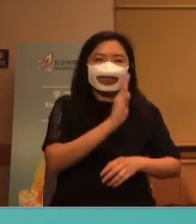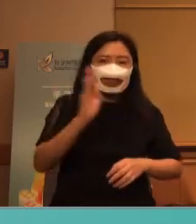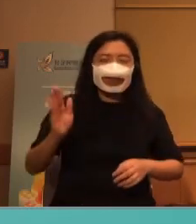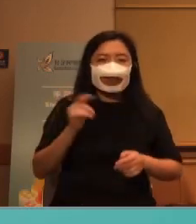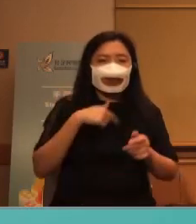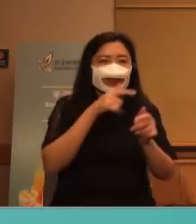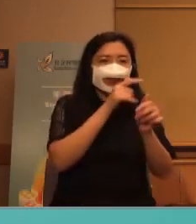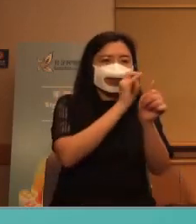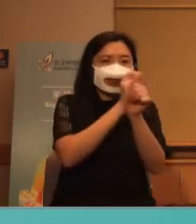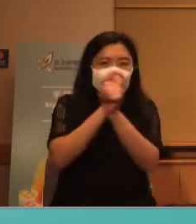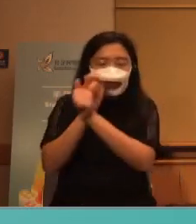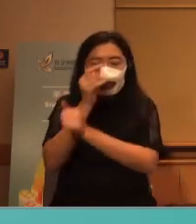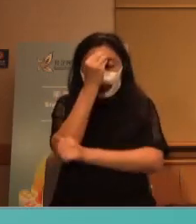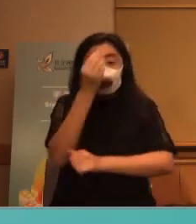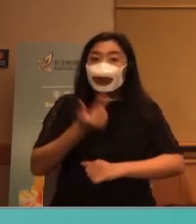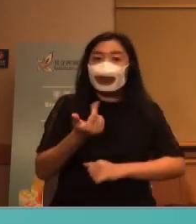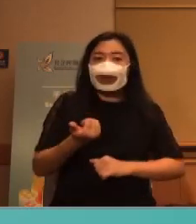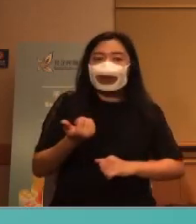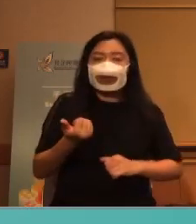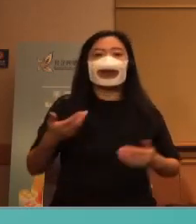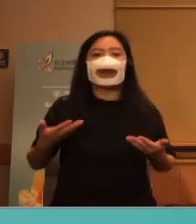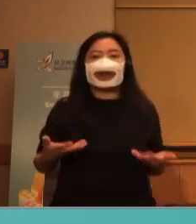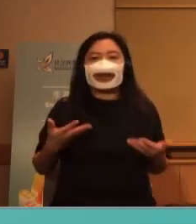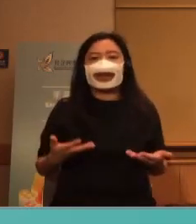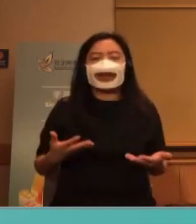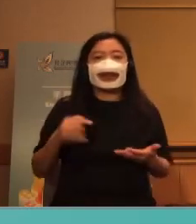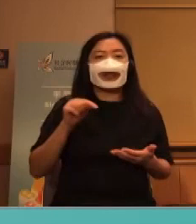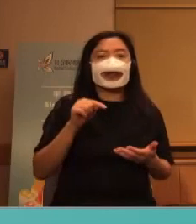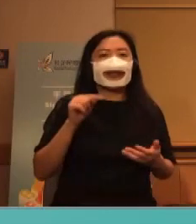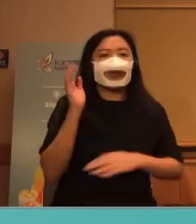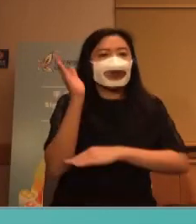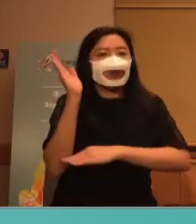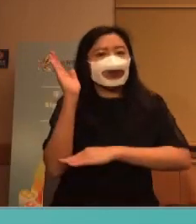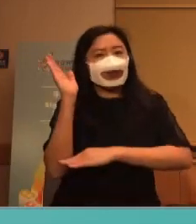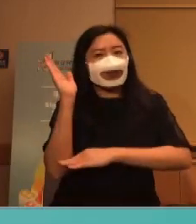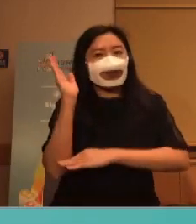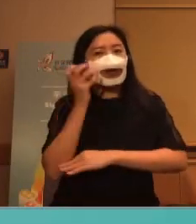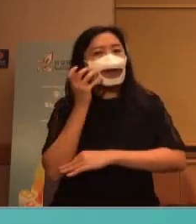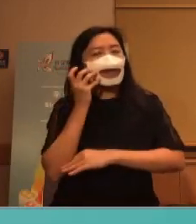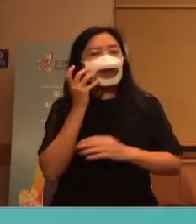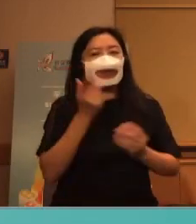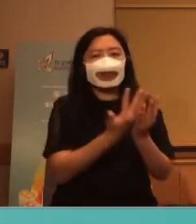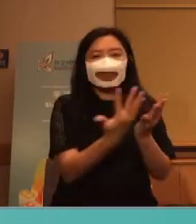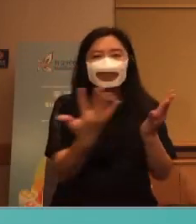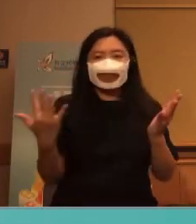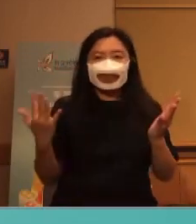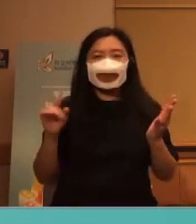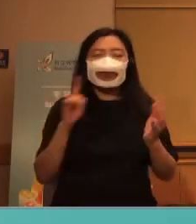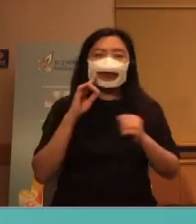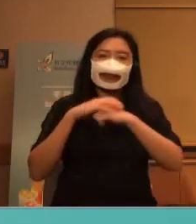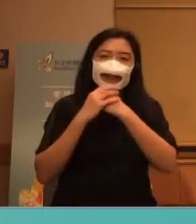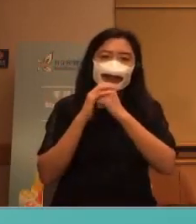merge different worlds together. So I'm really pleased that we have, to my very left, Lewis and Max, who are in the impact